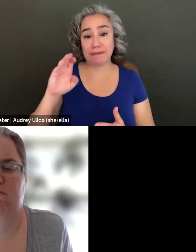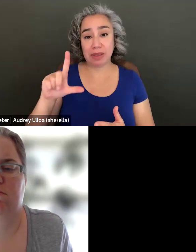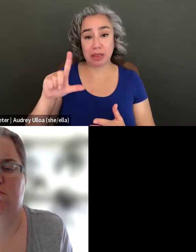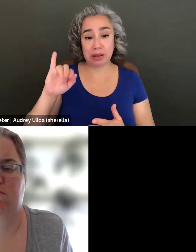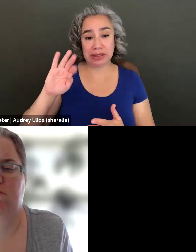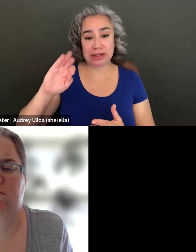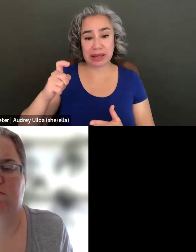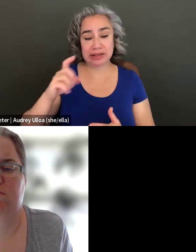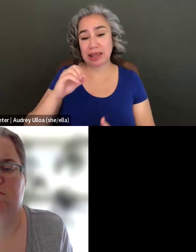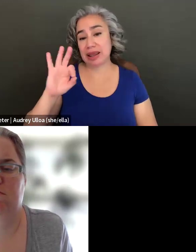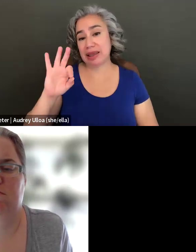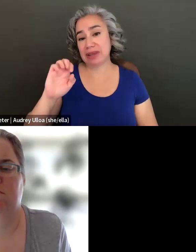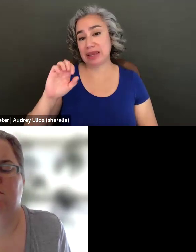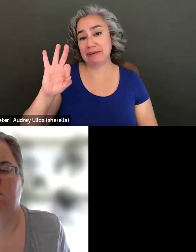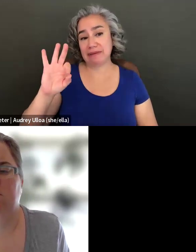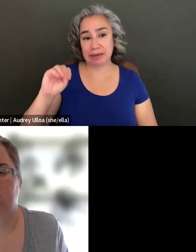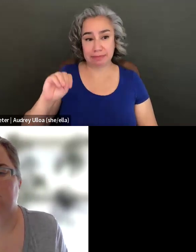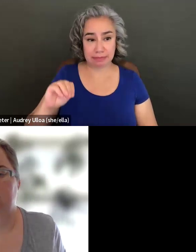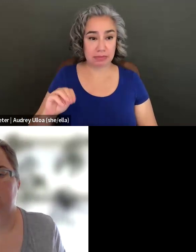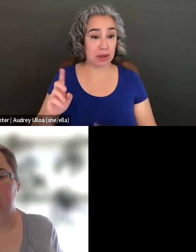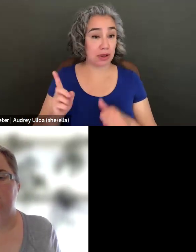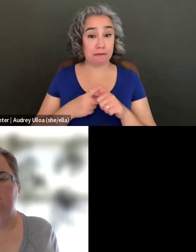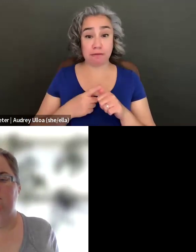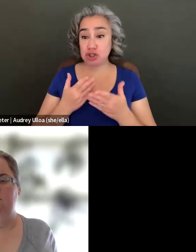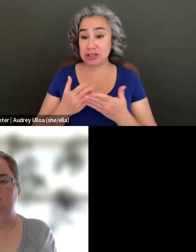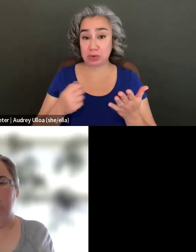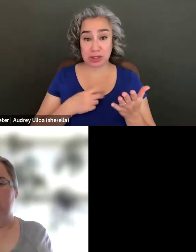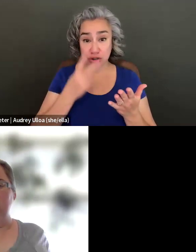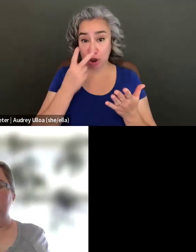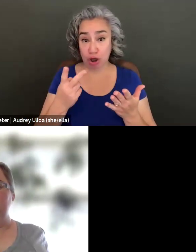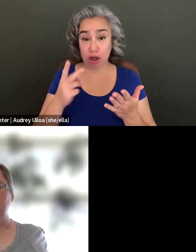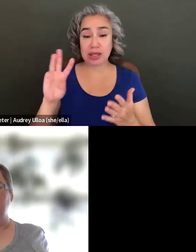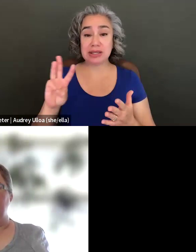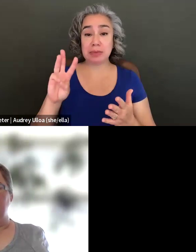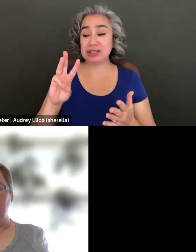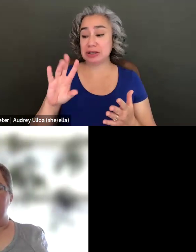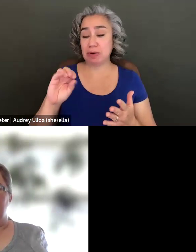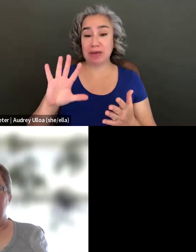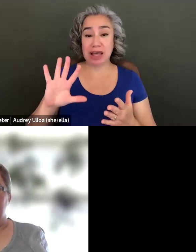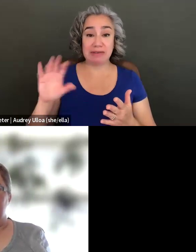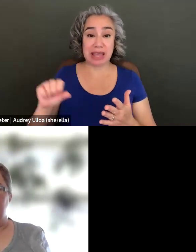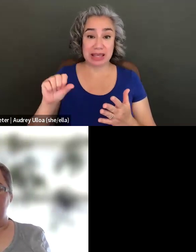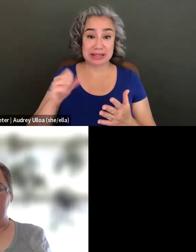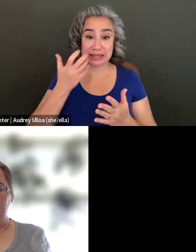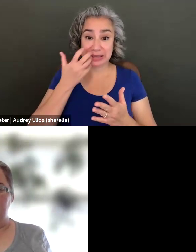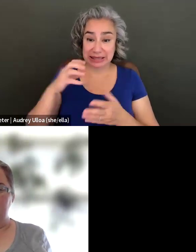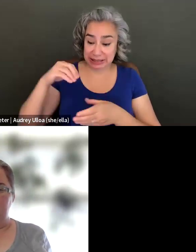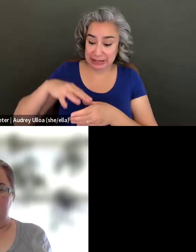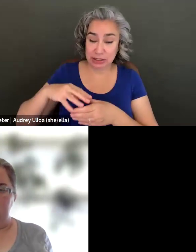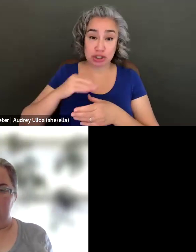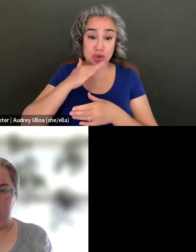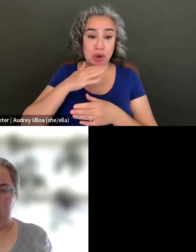FEFM. The first thing that we saw from this analysis was that W605S heat-conditioned soil affected chlorophyll